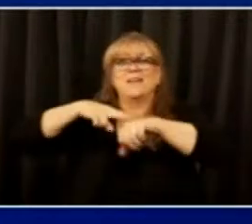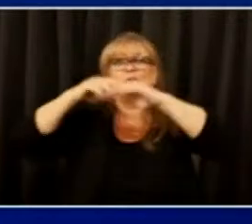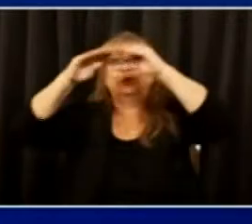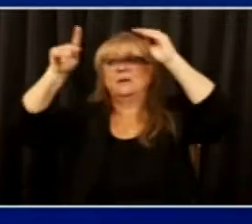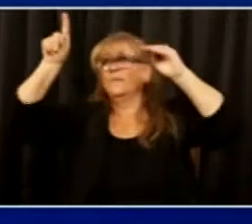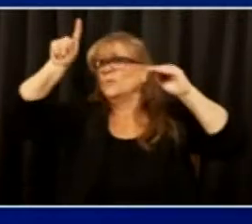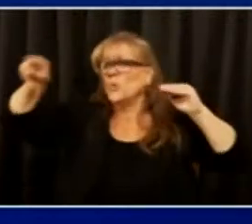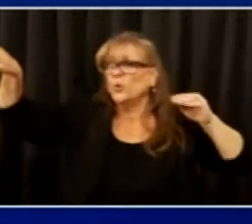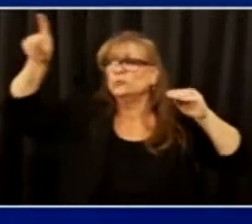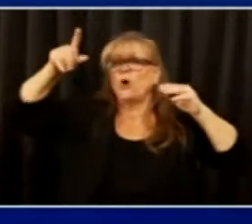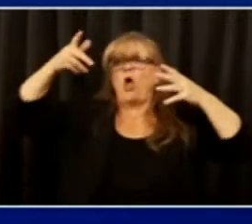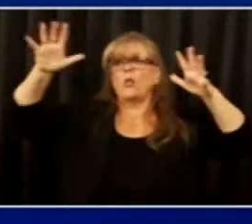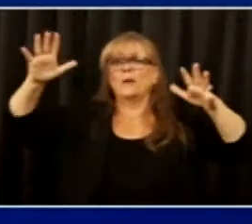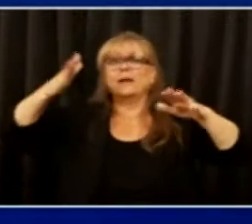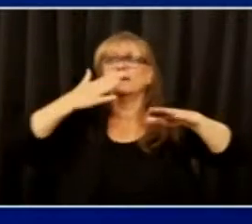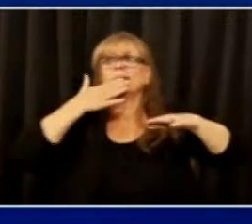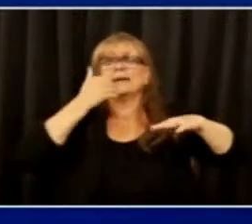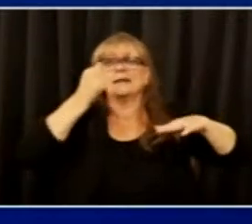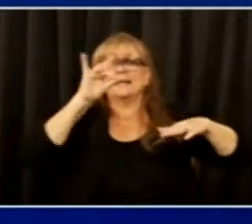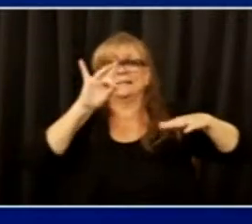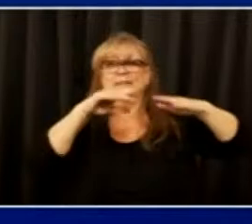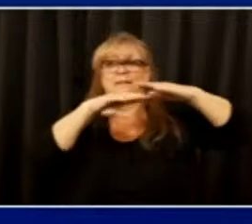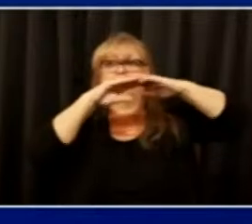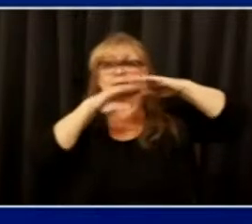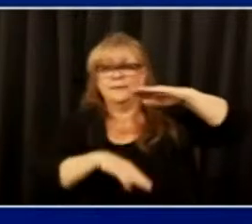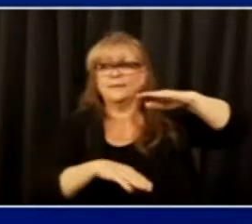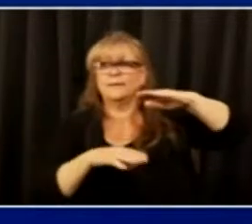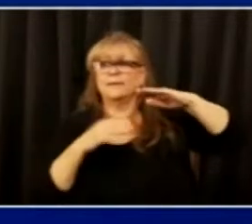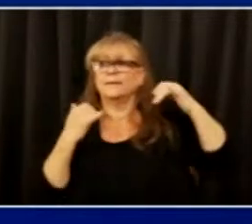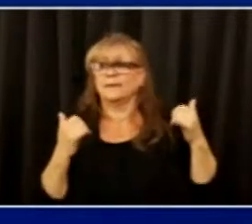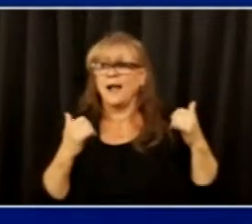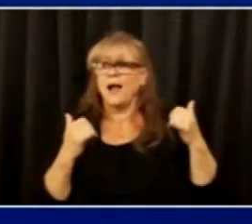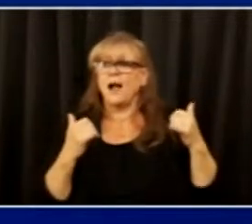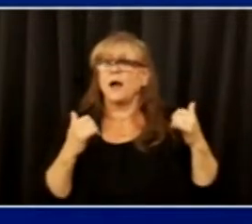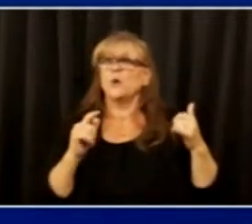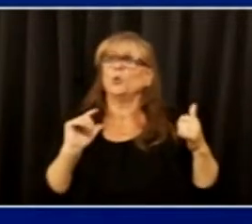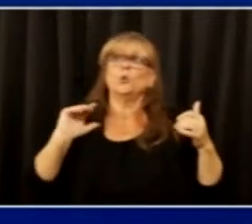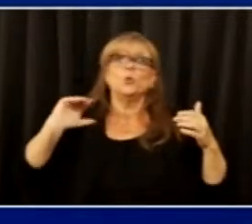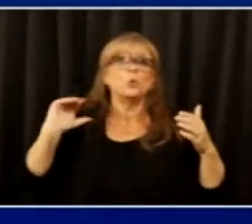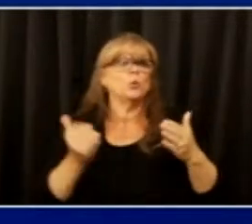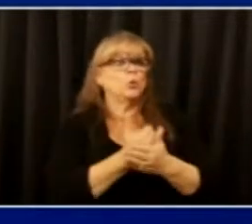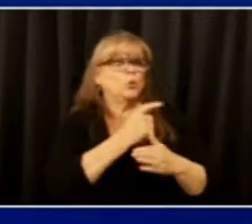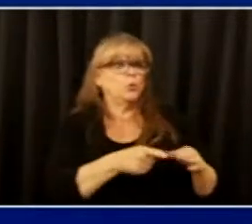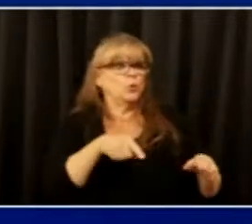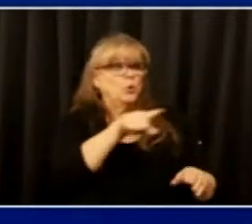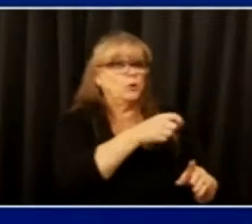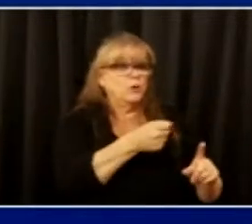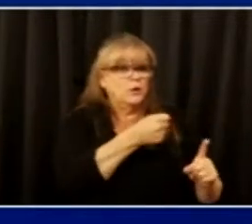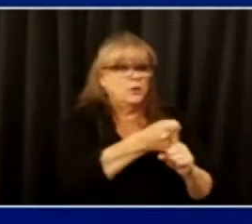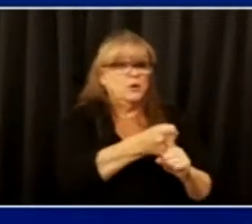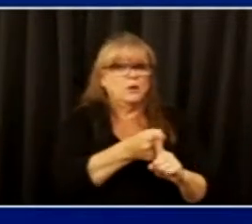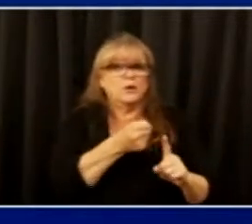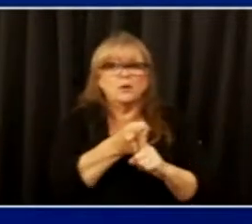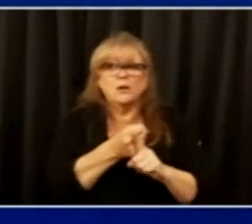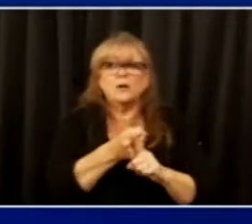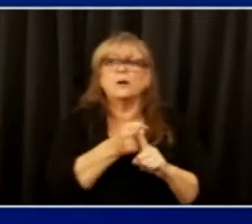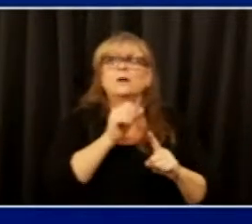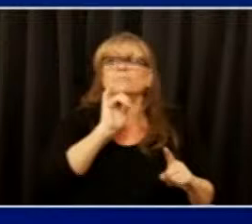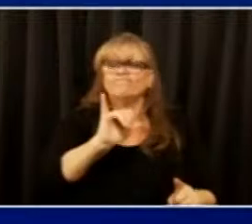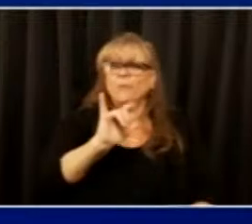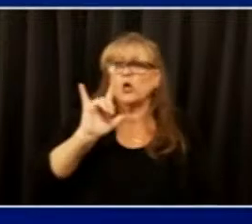for close to 1 in every 4 newly reported COVID-19 infection, which is really a very